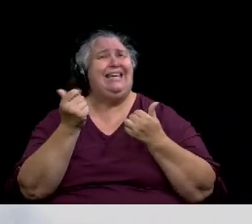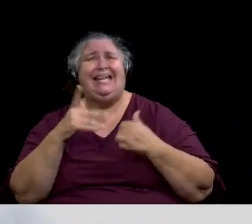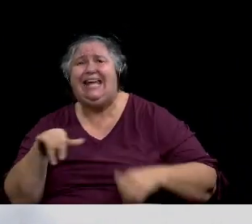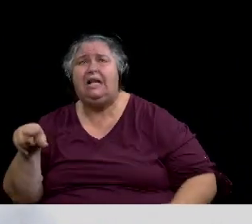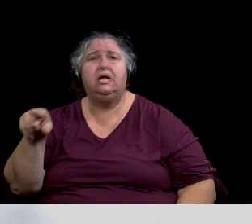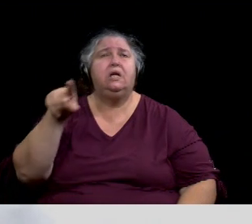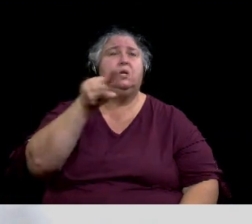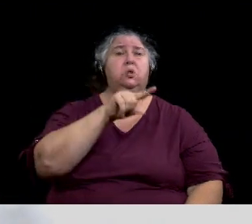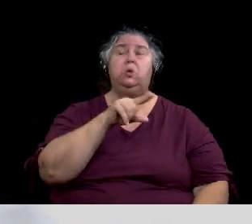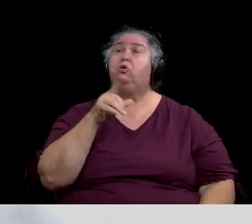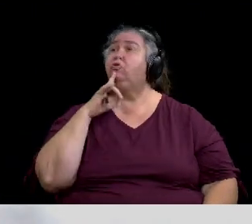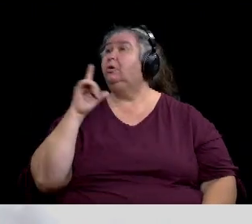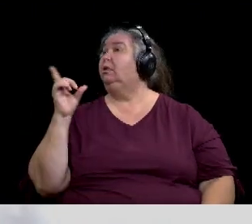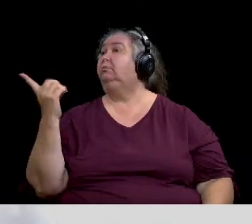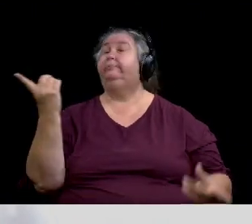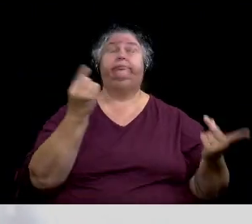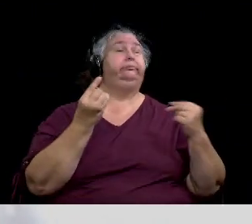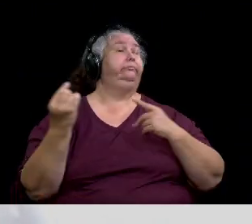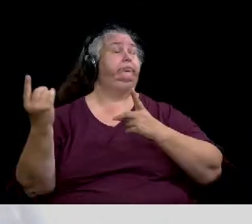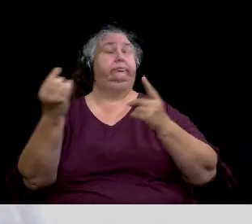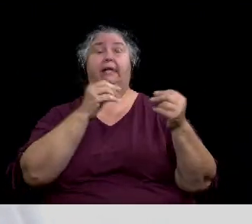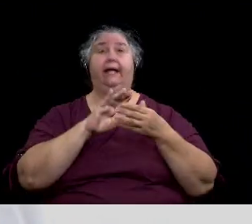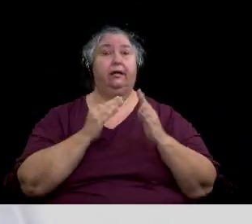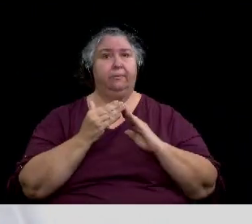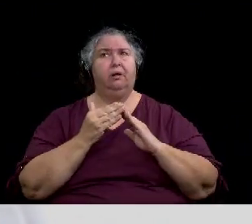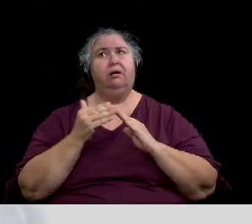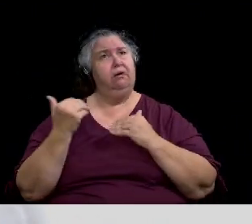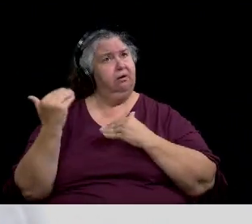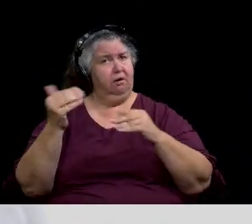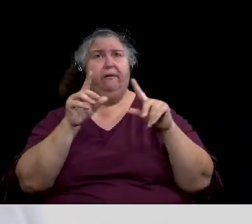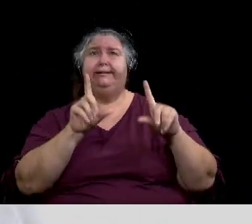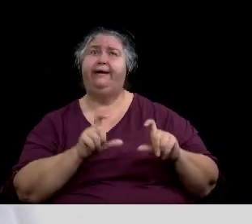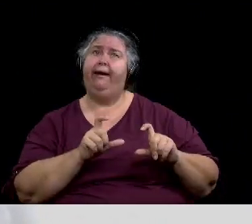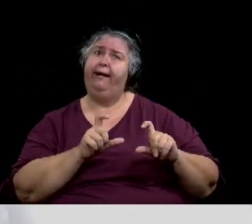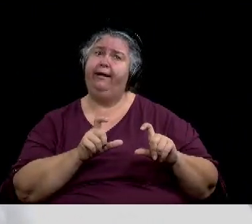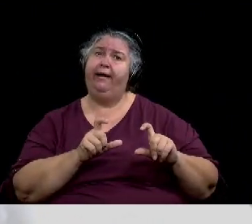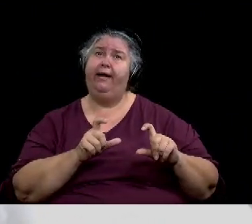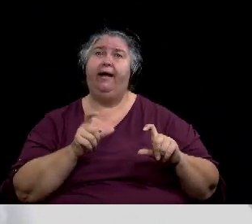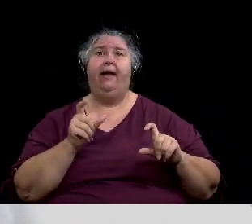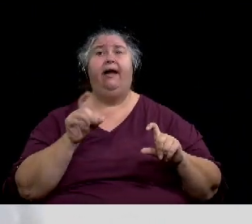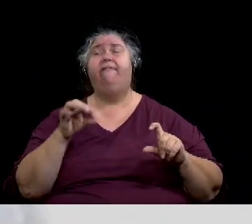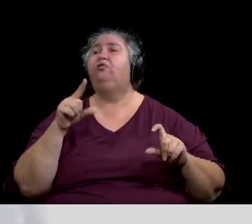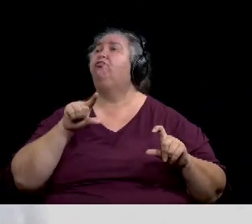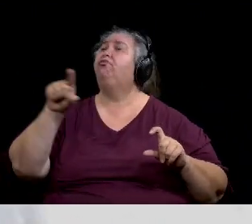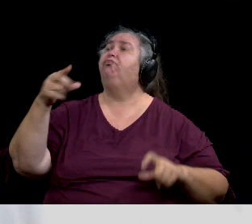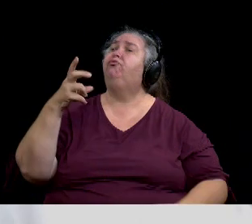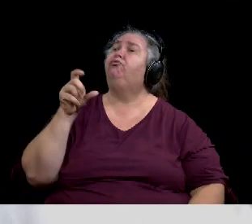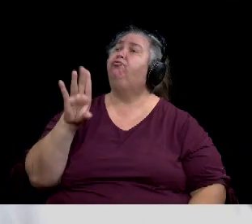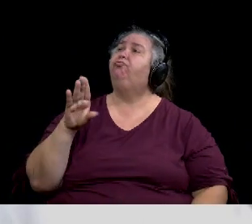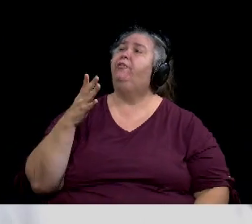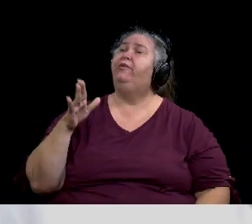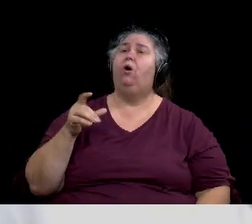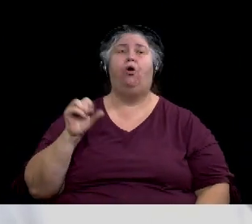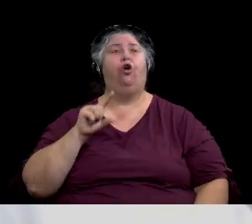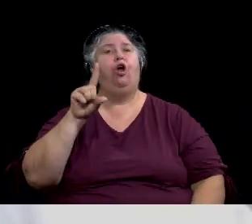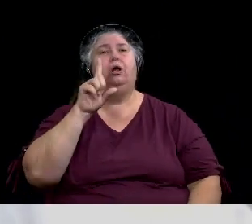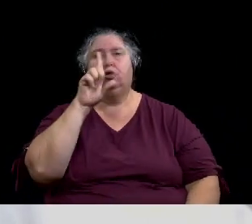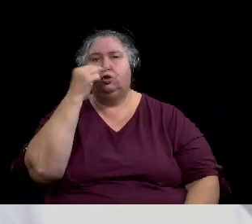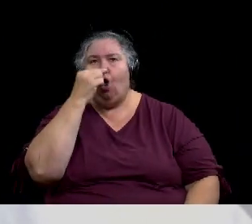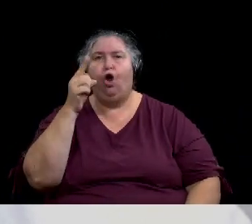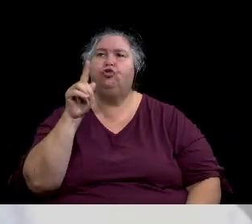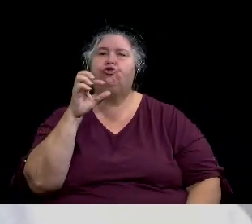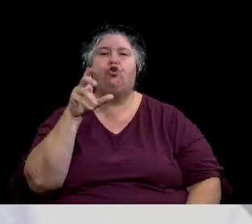out about in the community to get tested. If you've gone to HEB or Target